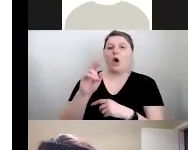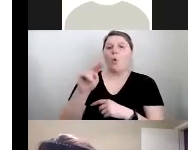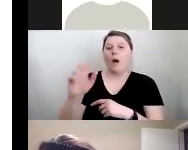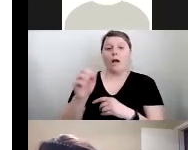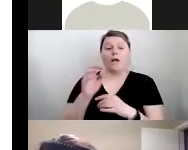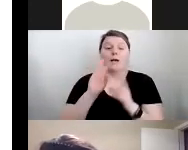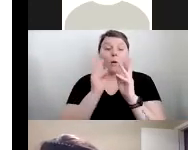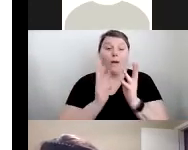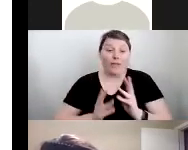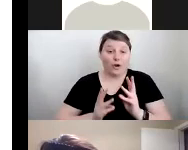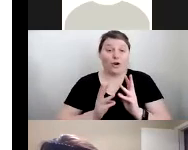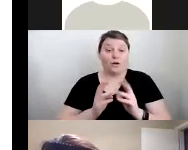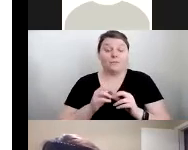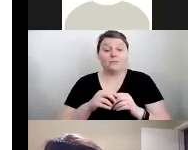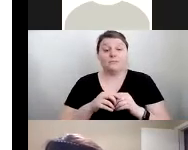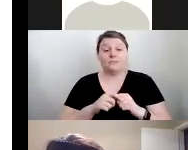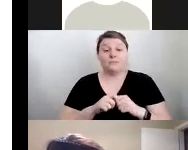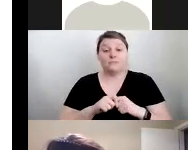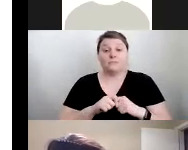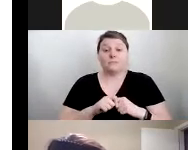weather forecasts.